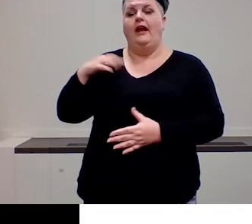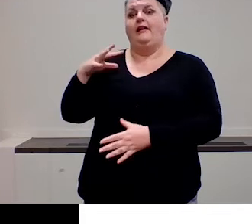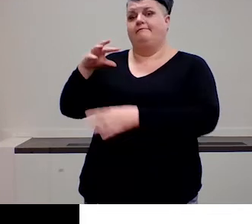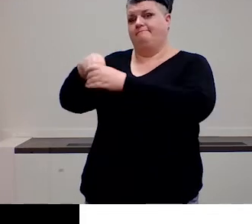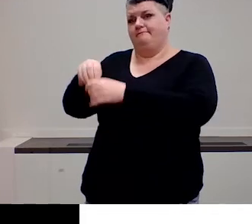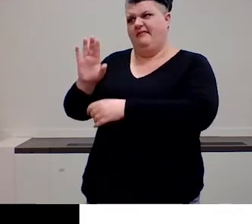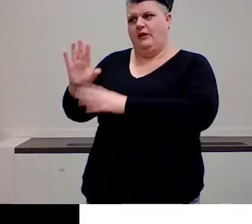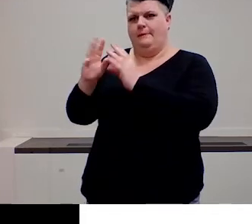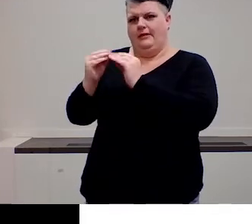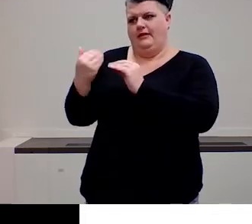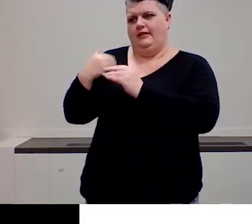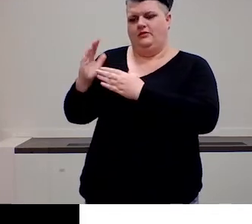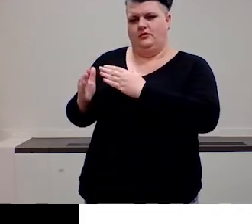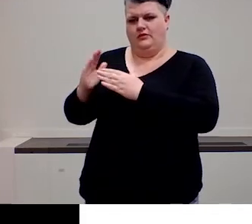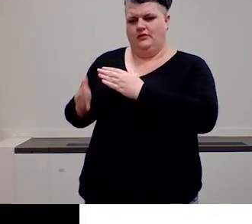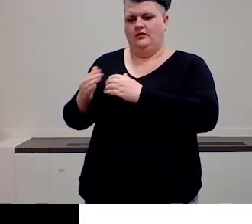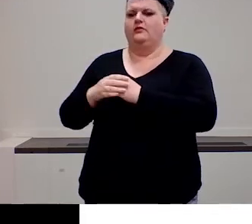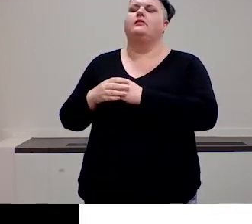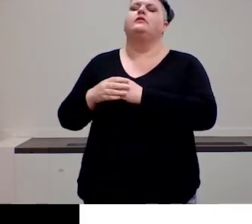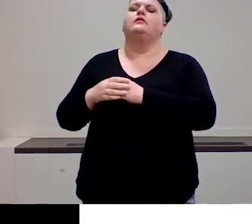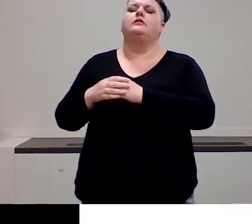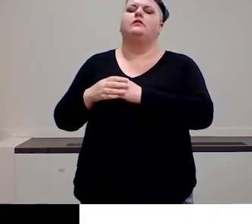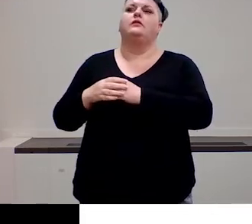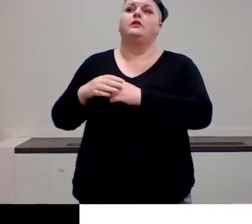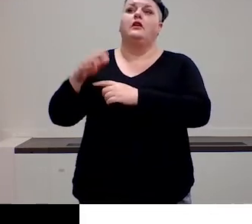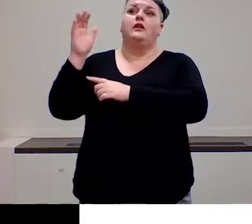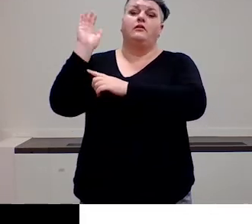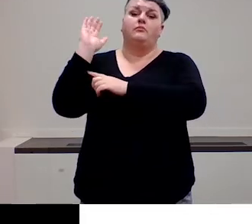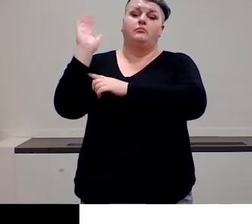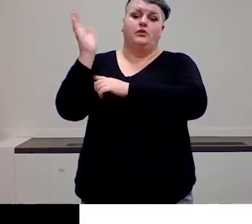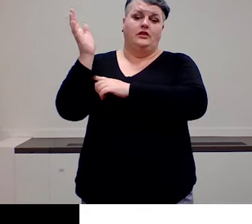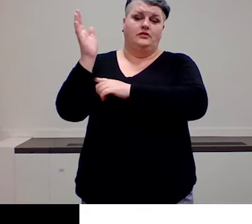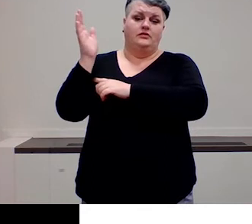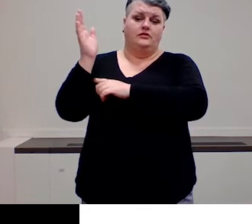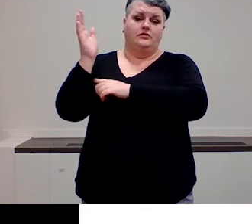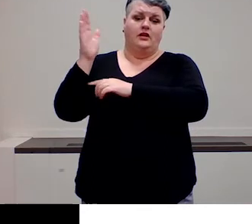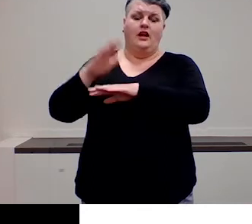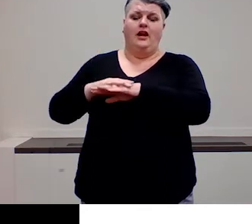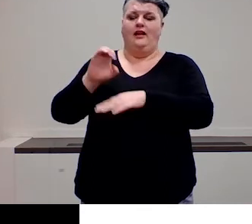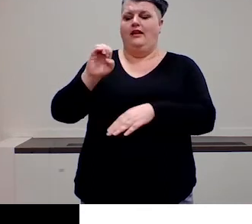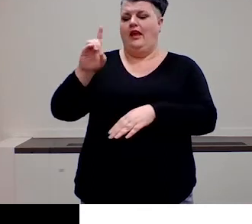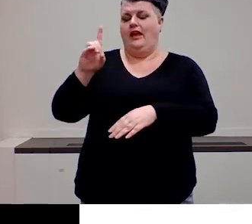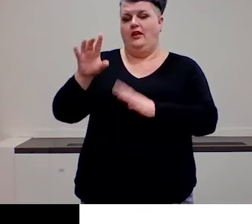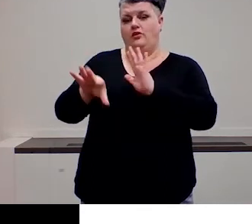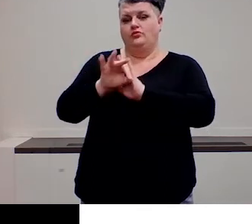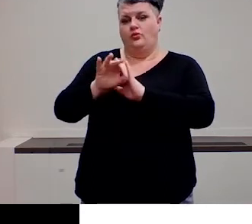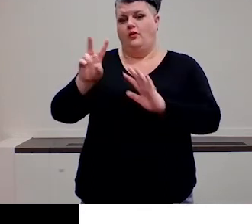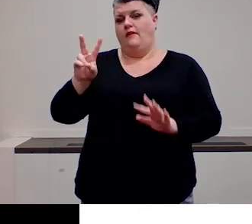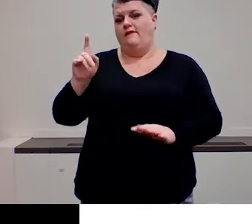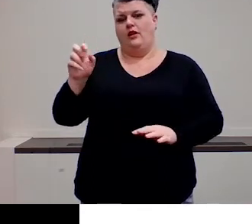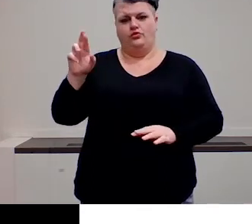this past weekend, and we did a presentation on the Ed Choice vouchers, and I think that was